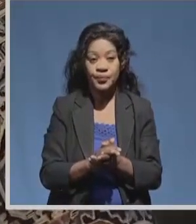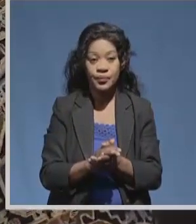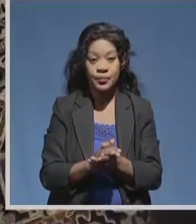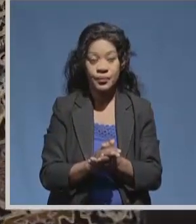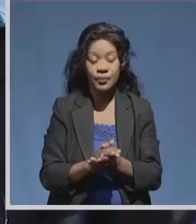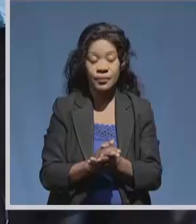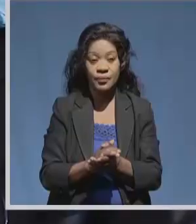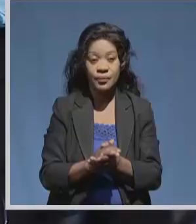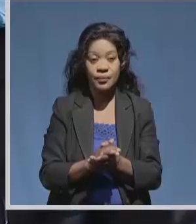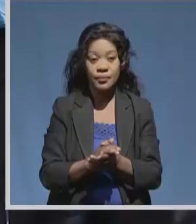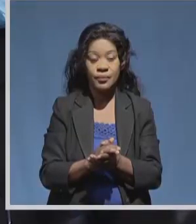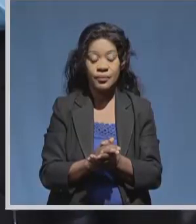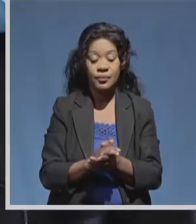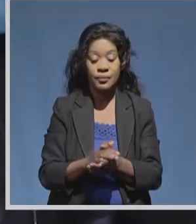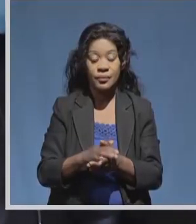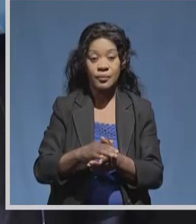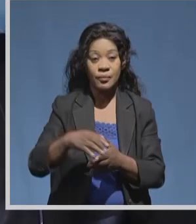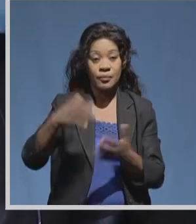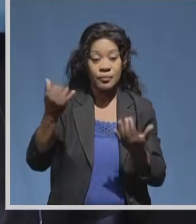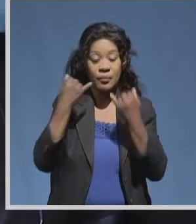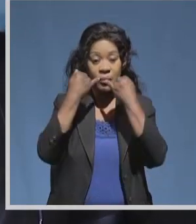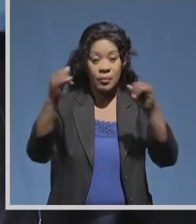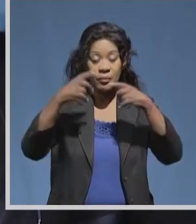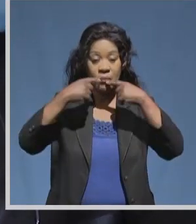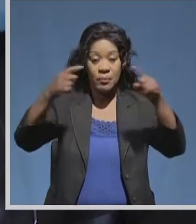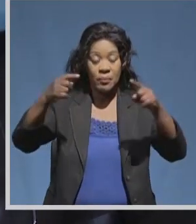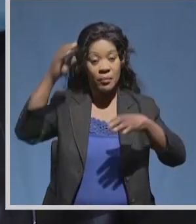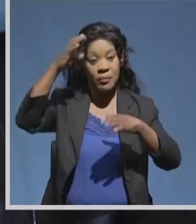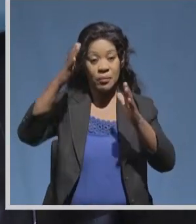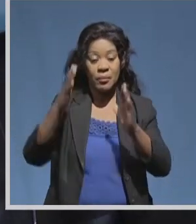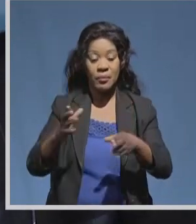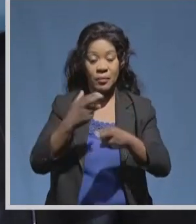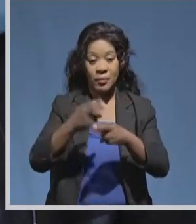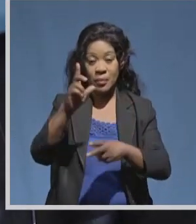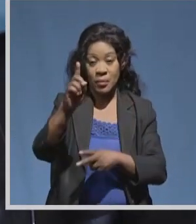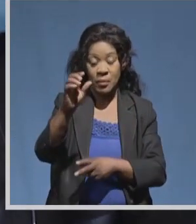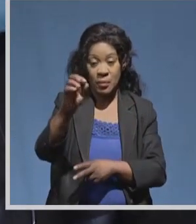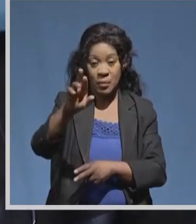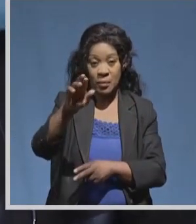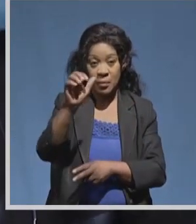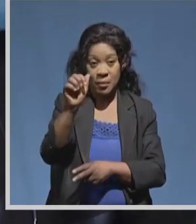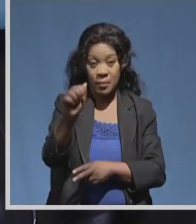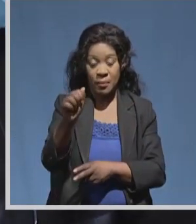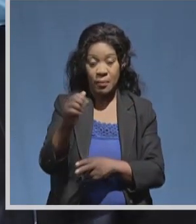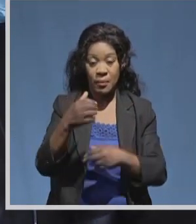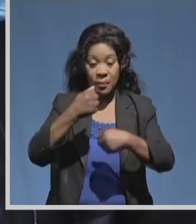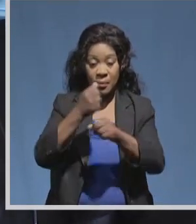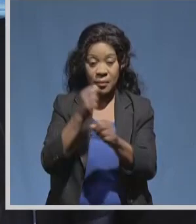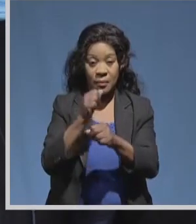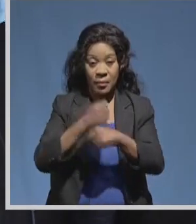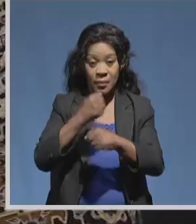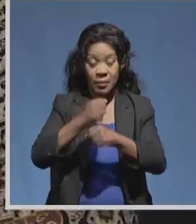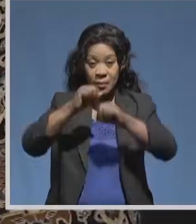giving. Ms. Silia, who is also Minister of Information and Broadcasting Services, clarified certain